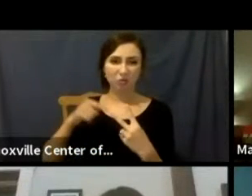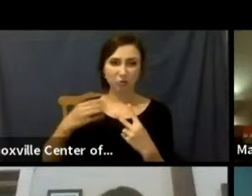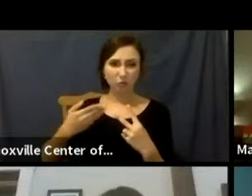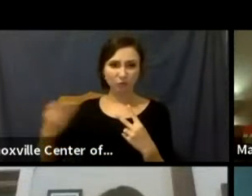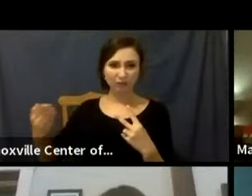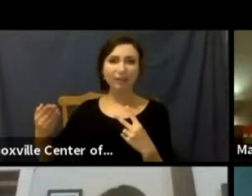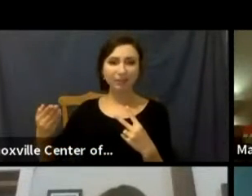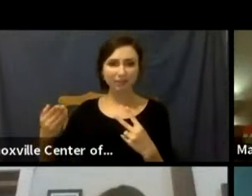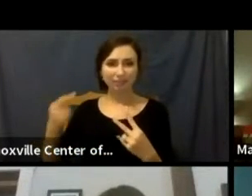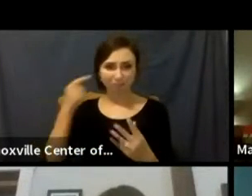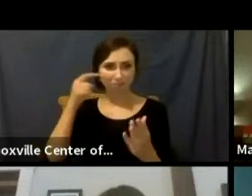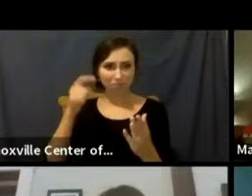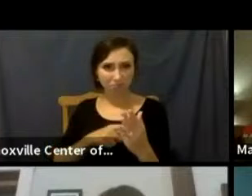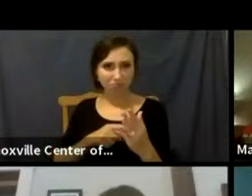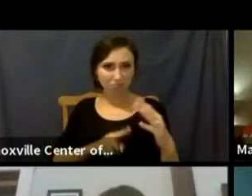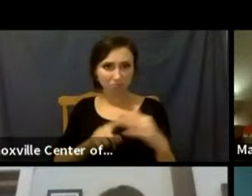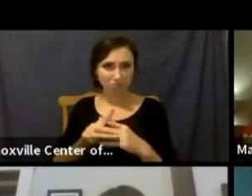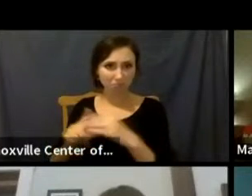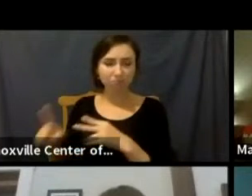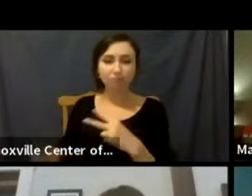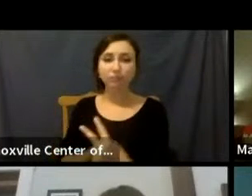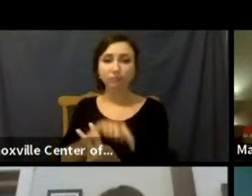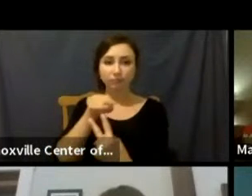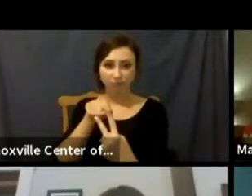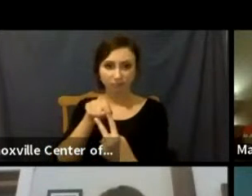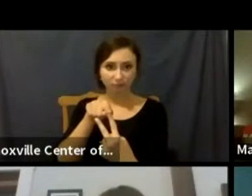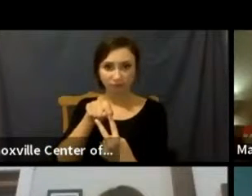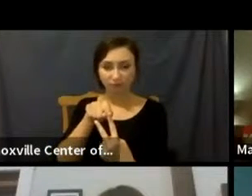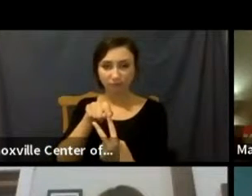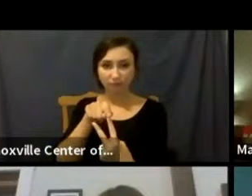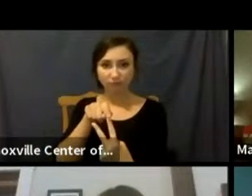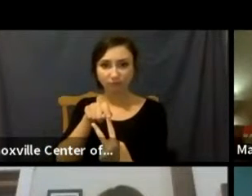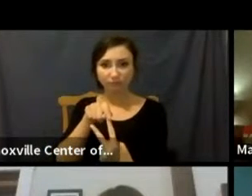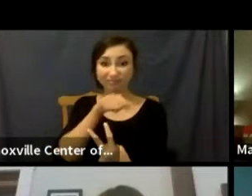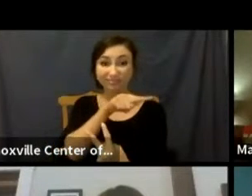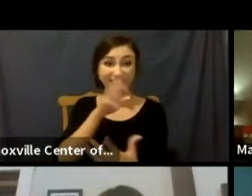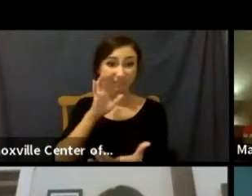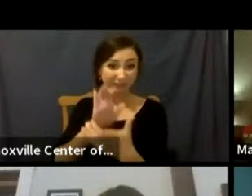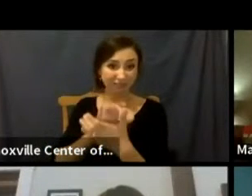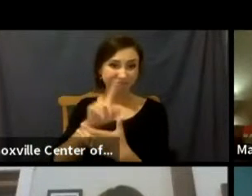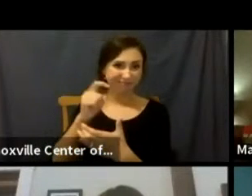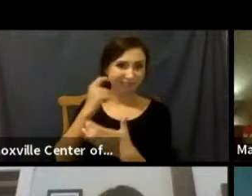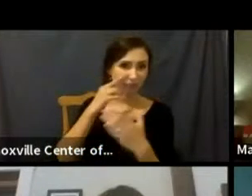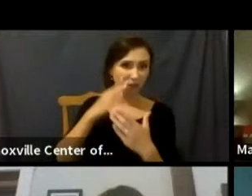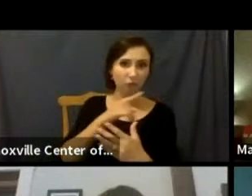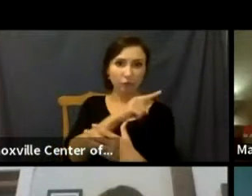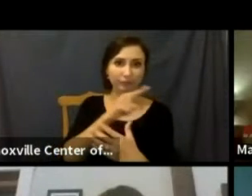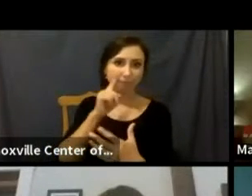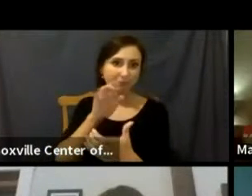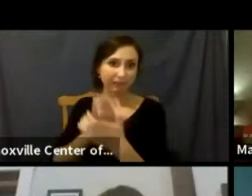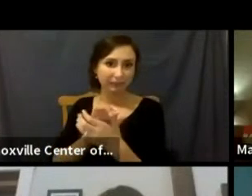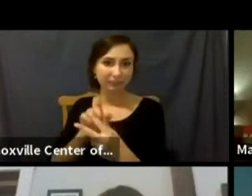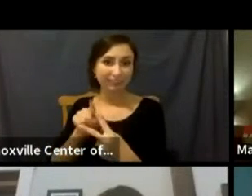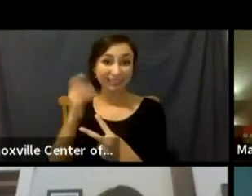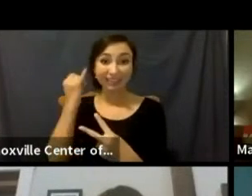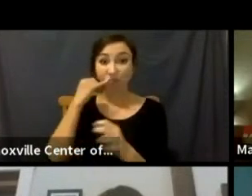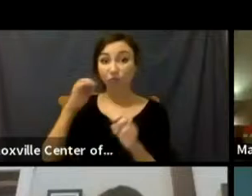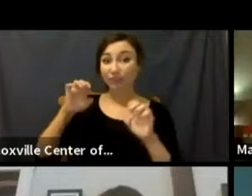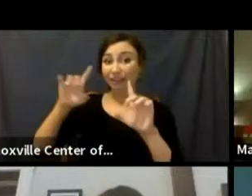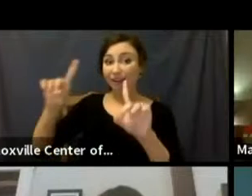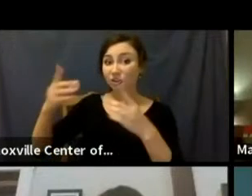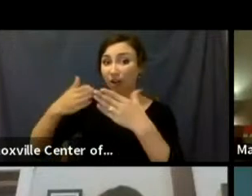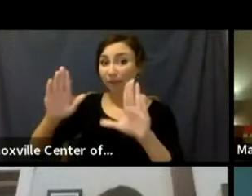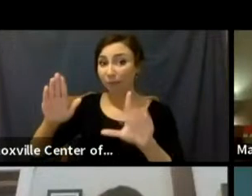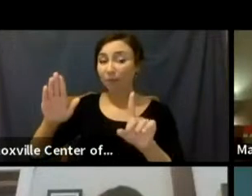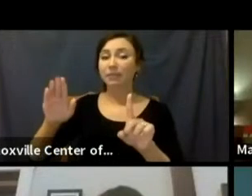of stand out to me. One is that he believes that if we educate the public, that the